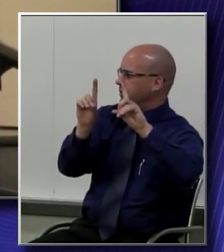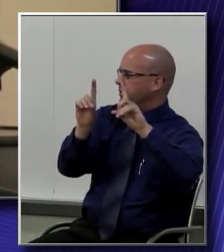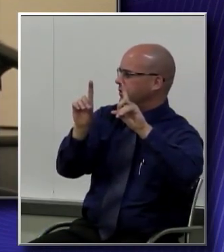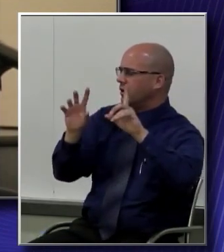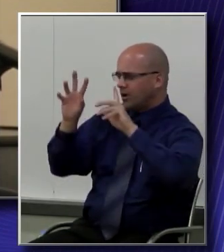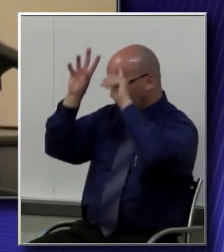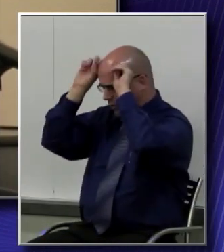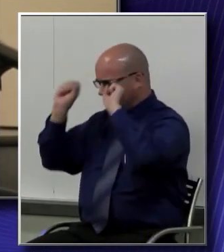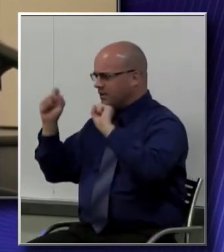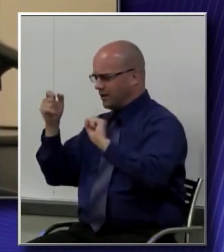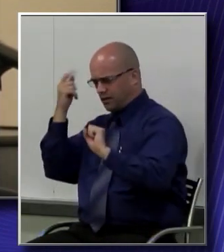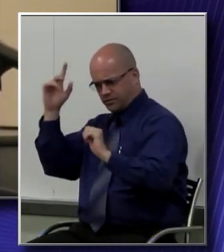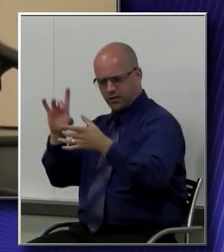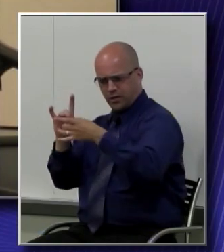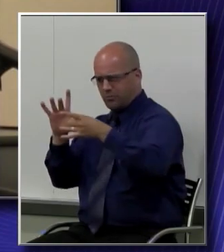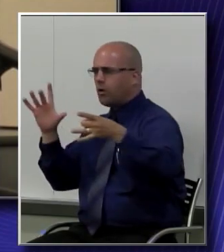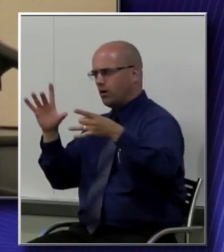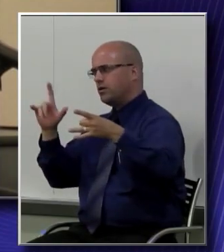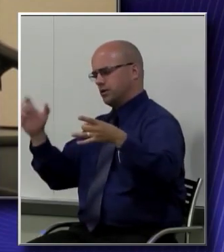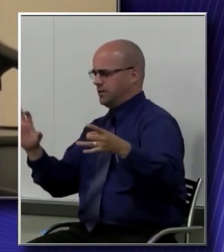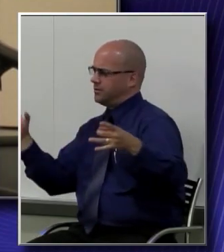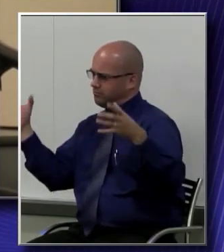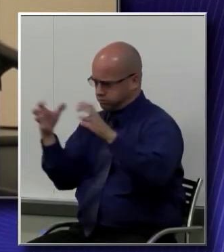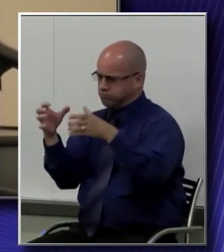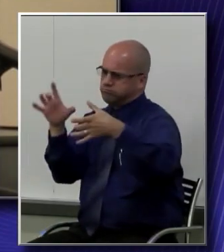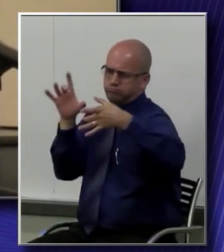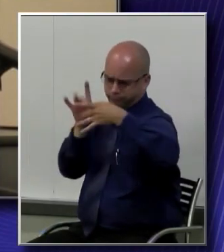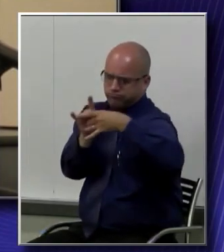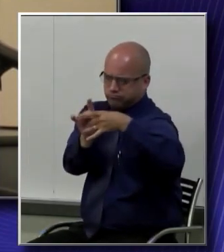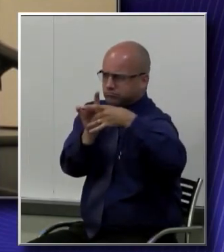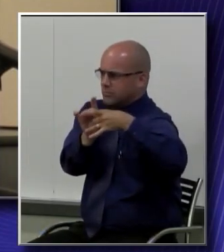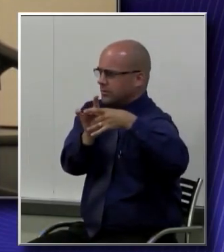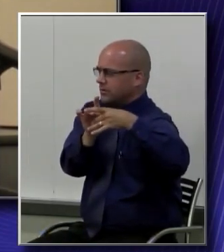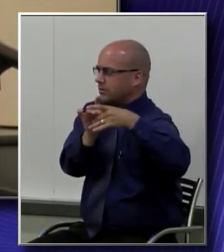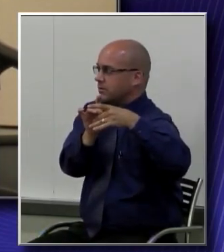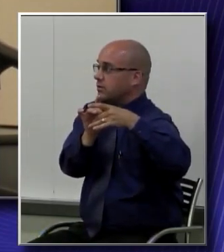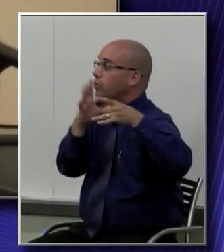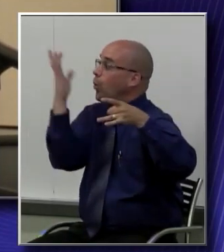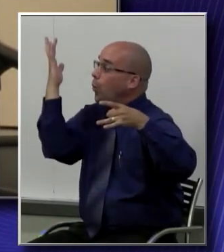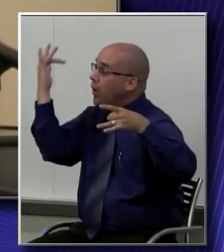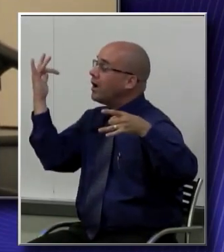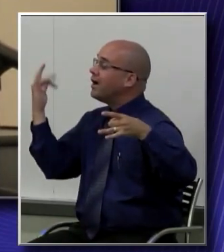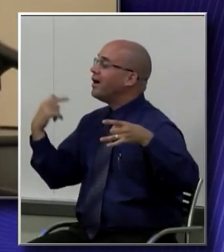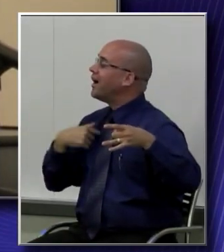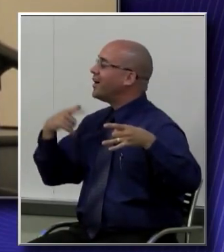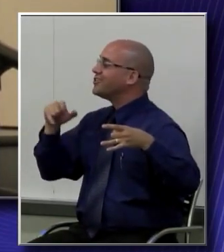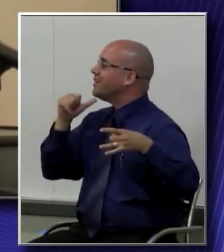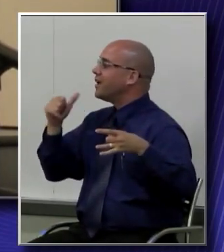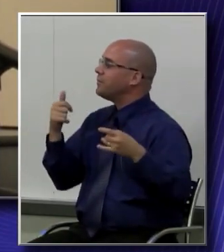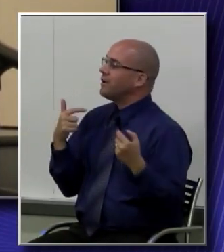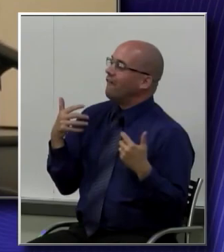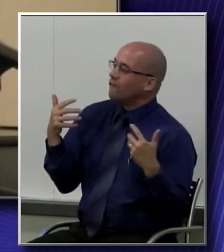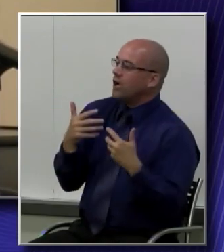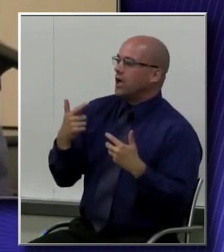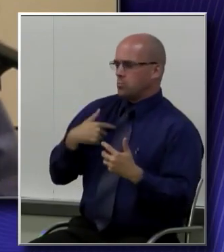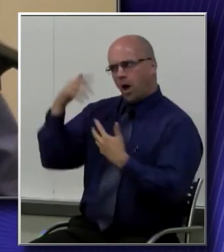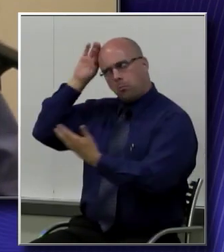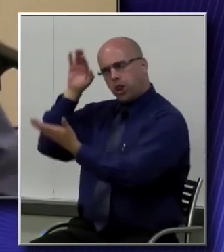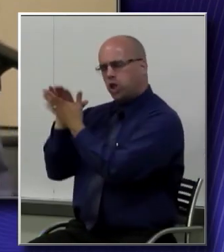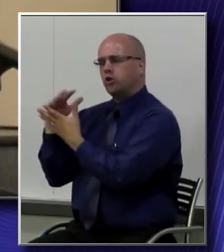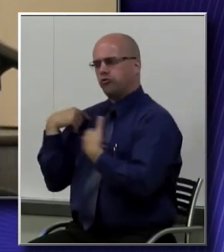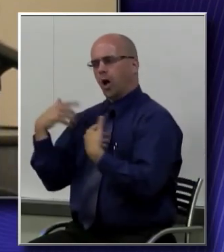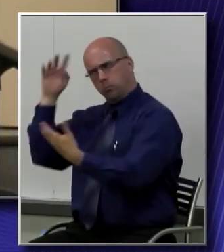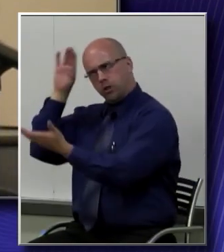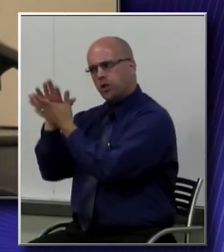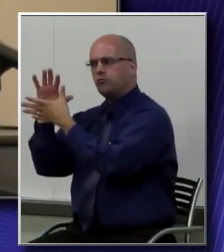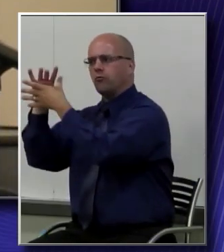President need to understand that and to bring this together, because I should not be afraid of speaking my convictions, and because I'm the